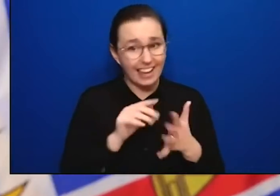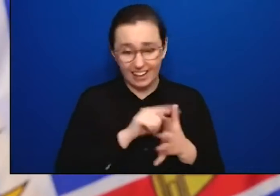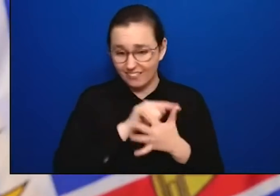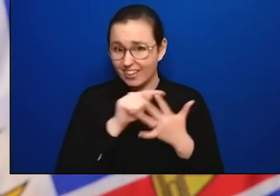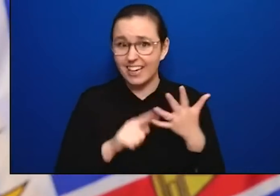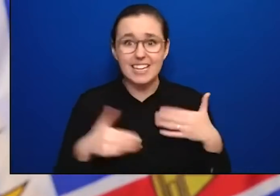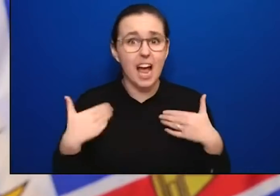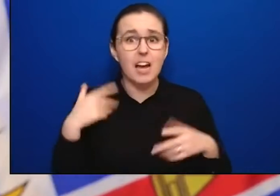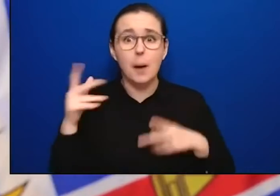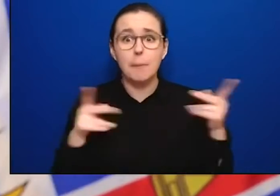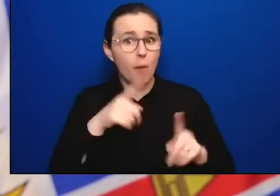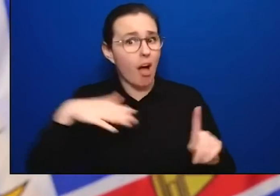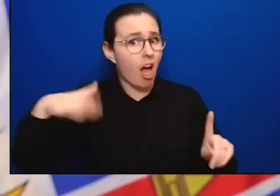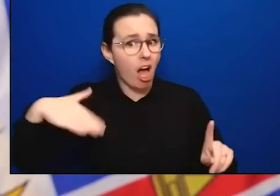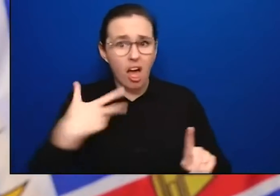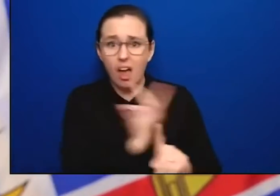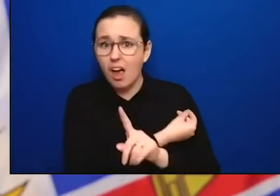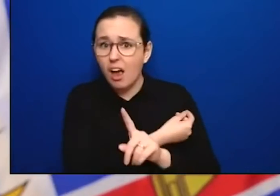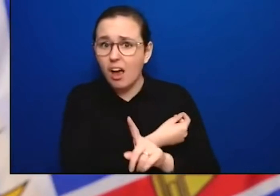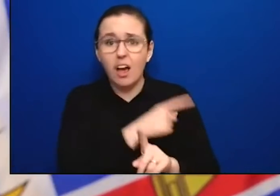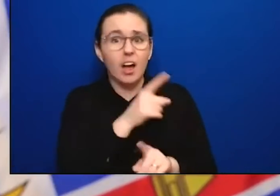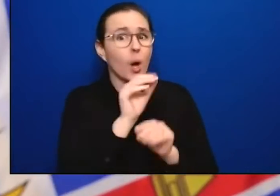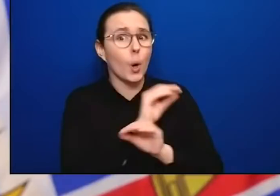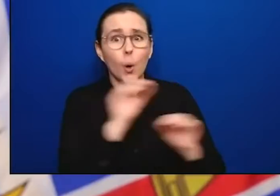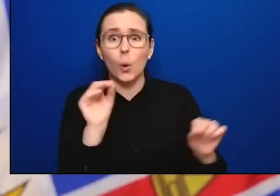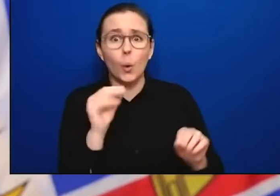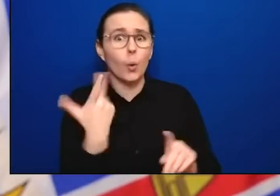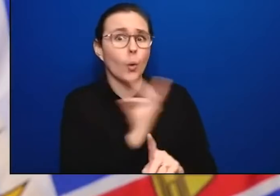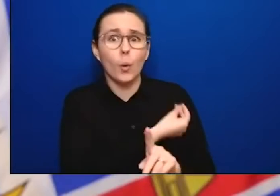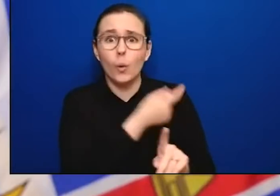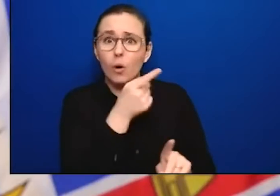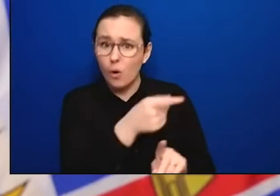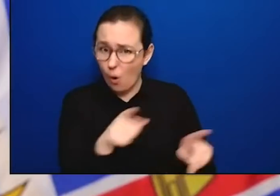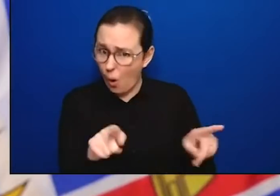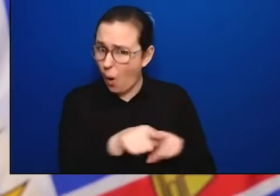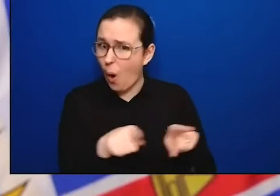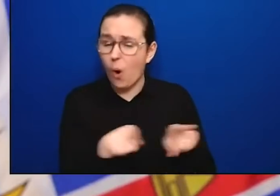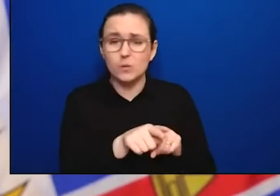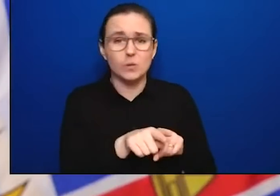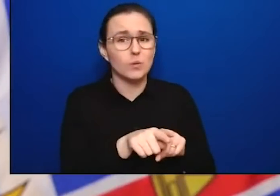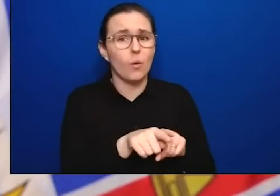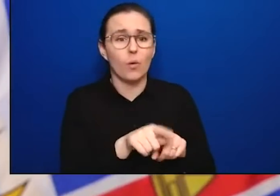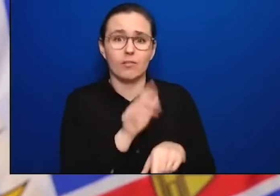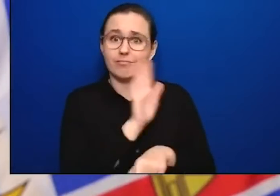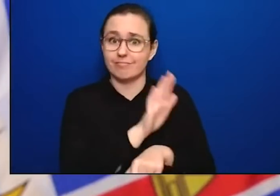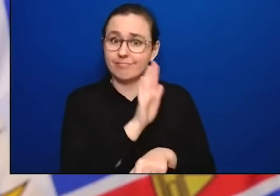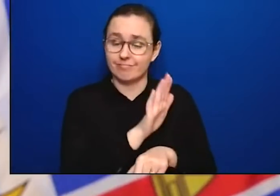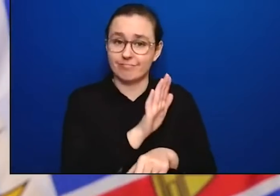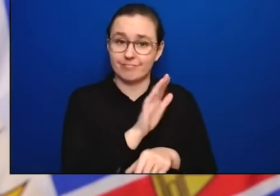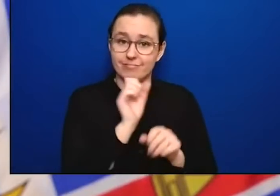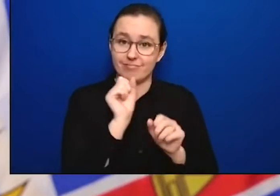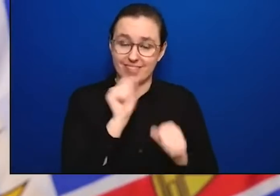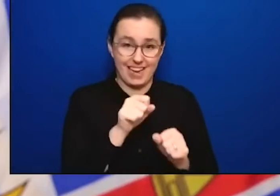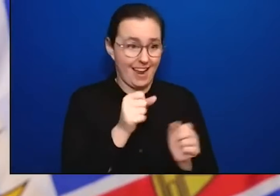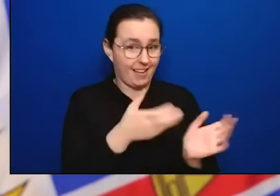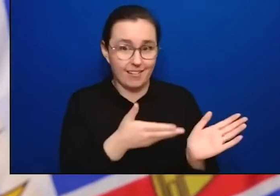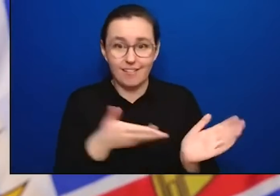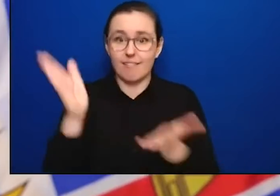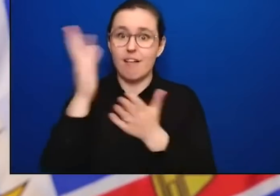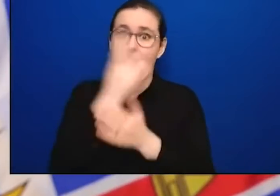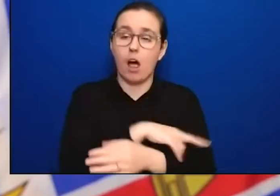that most important risk factor, but even younger people who are not yet protected with any